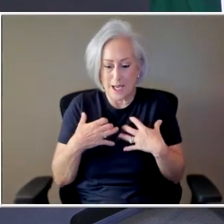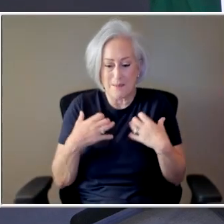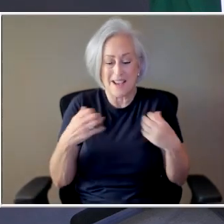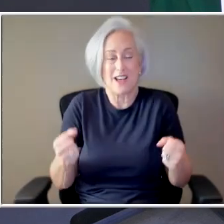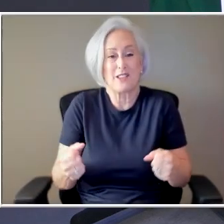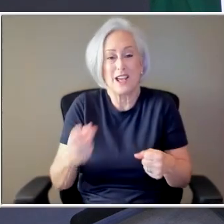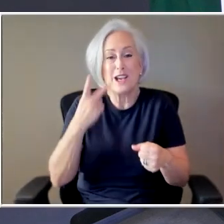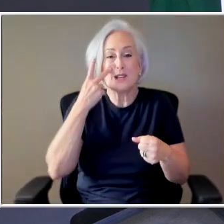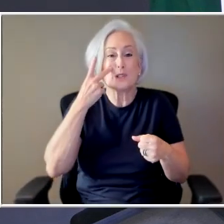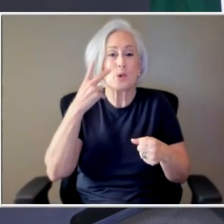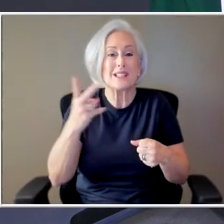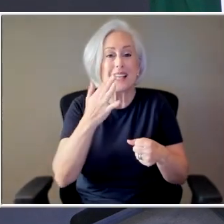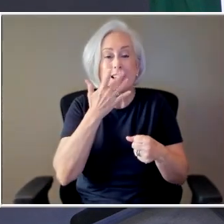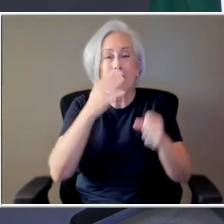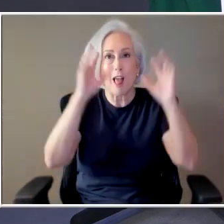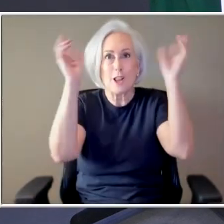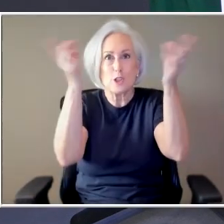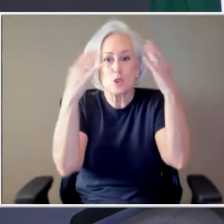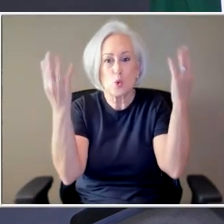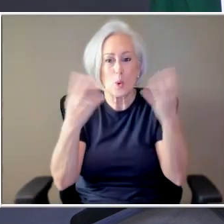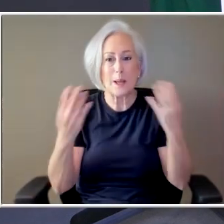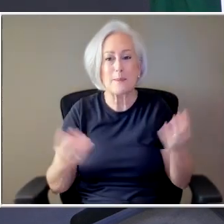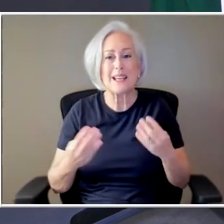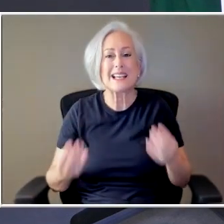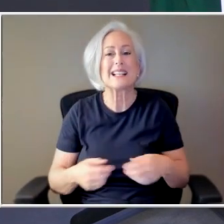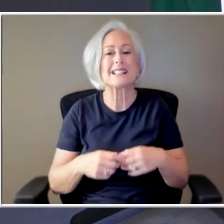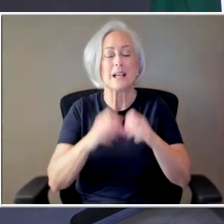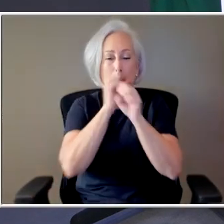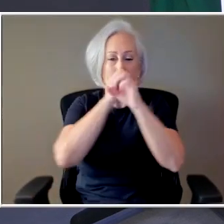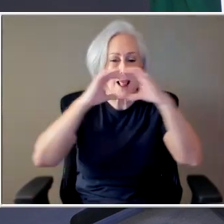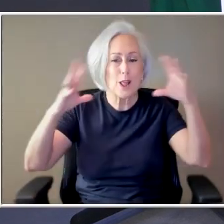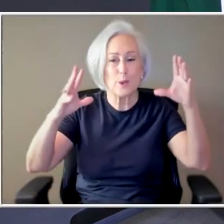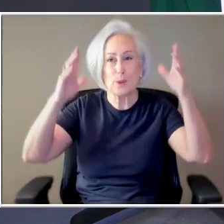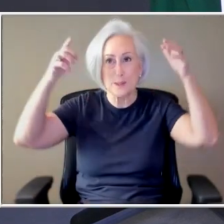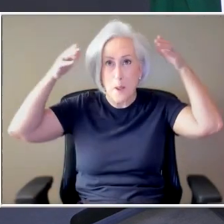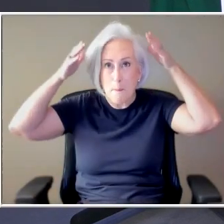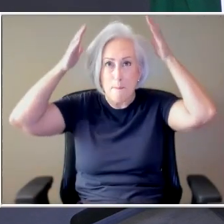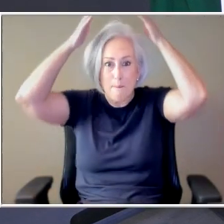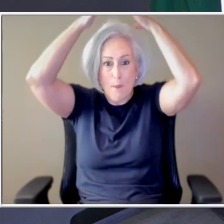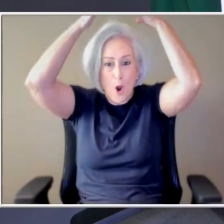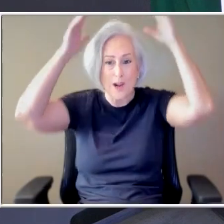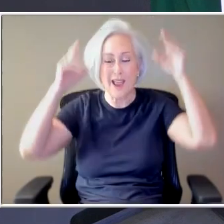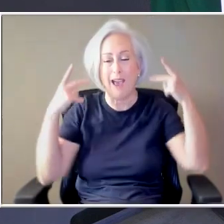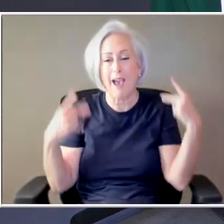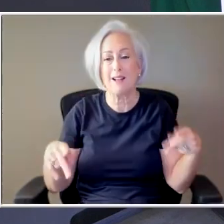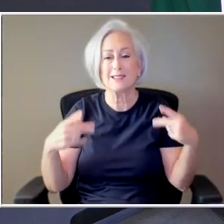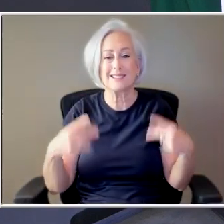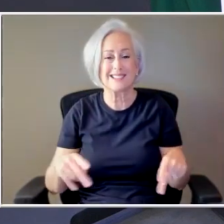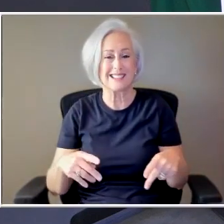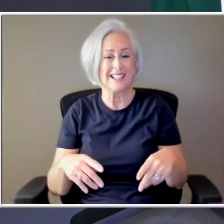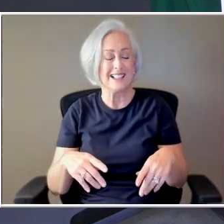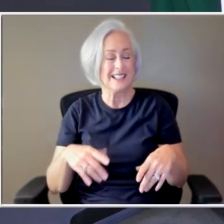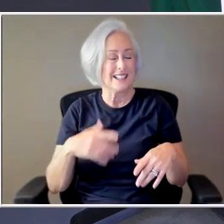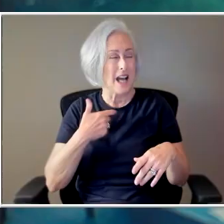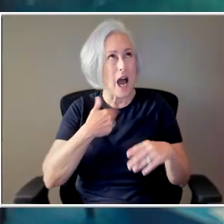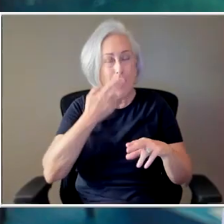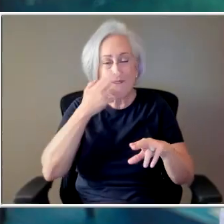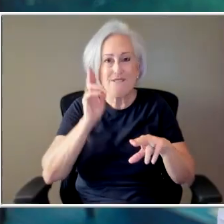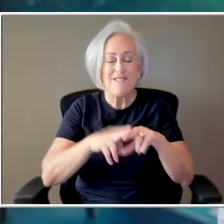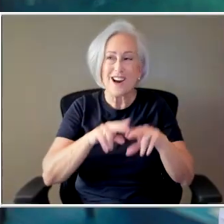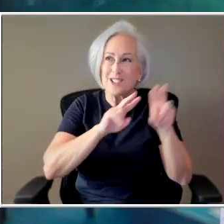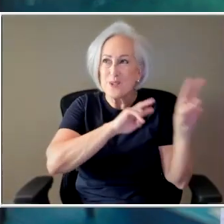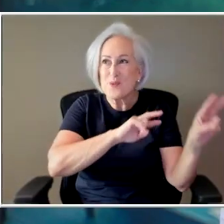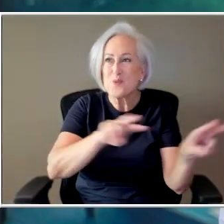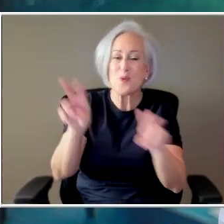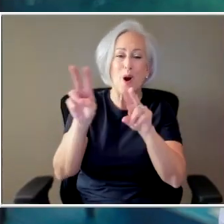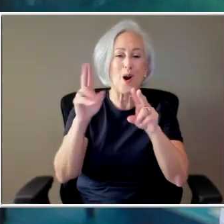and all the fun happening up there, it's just so delightful to see. How fun was it for you to watch this happening? Oh, absolutely. It's what it's all